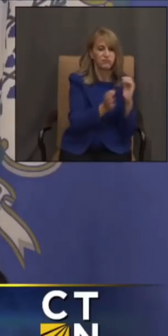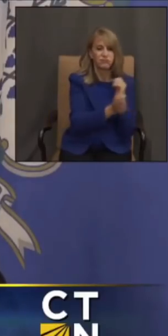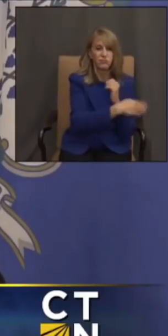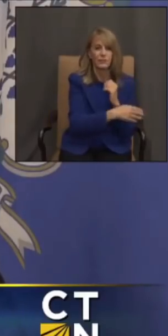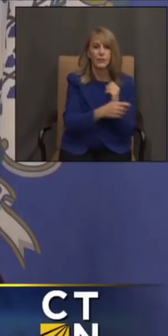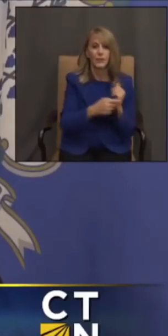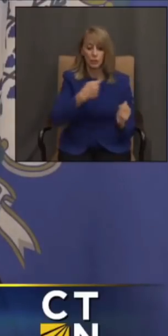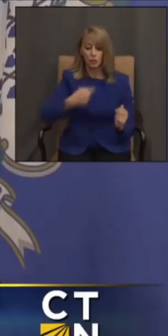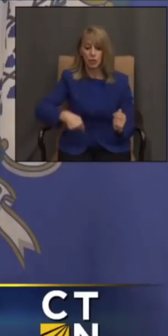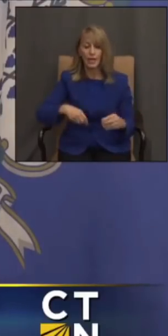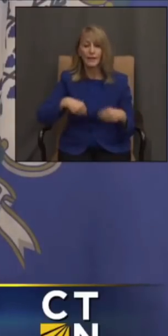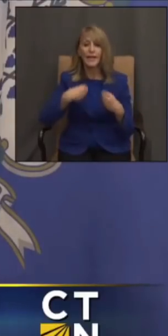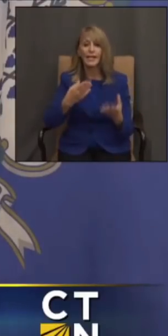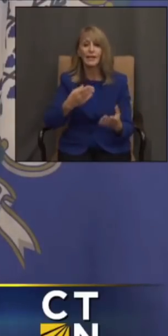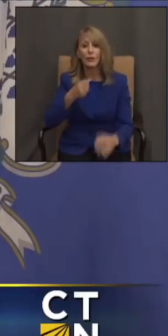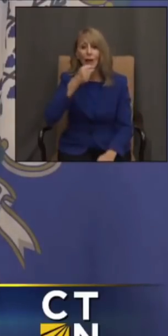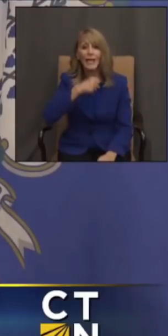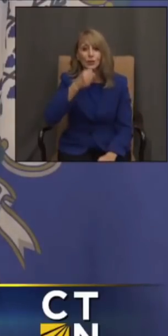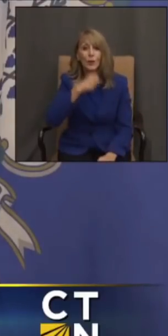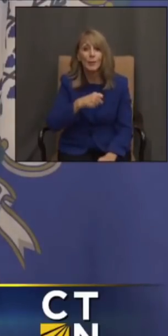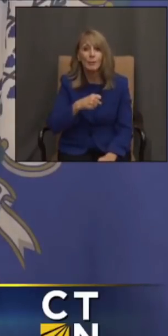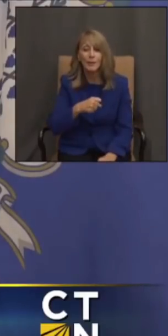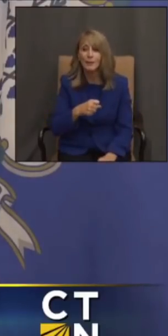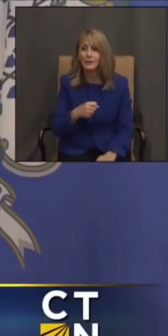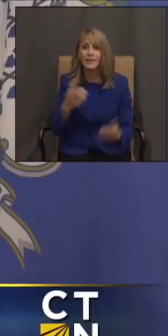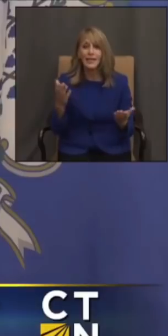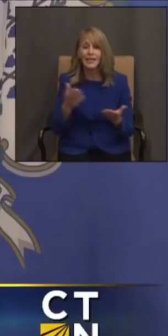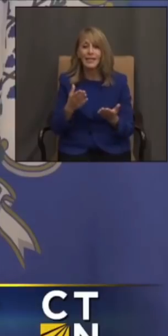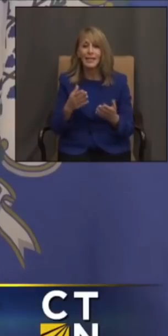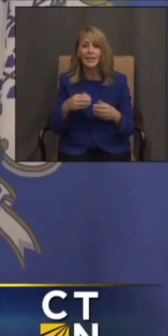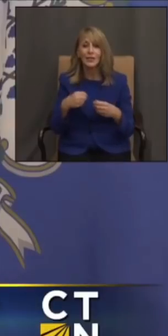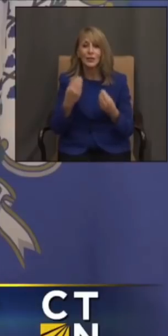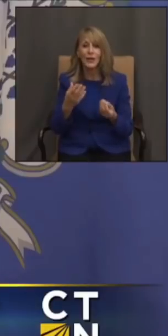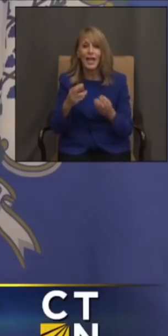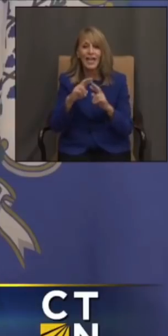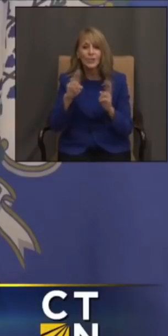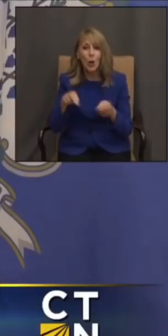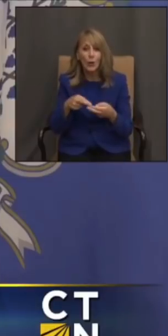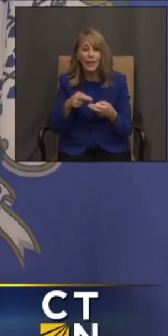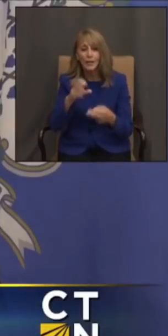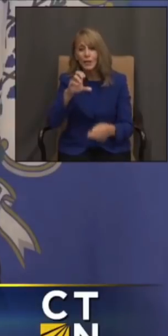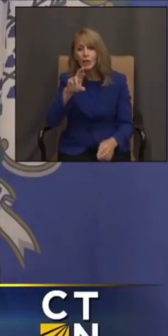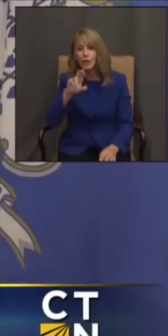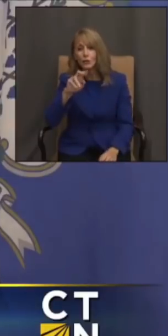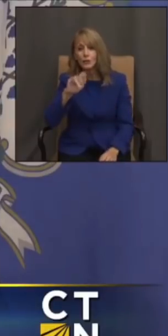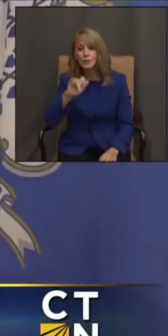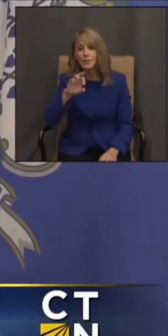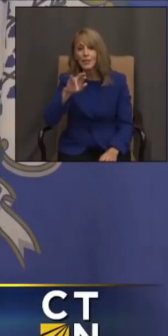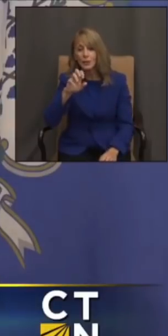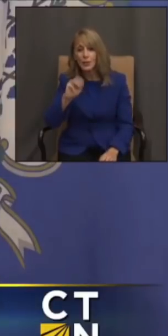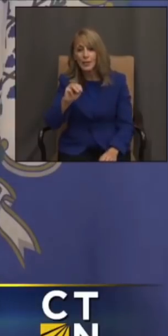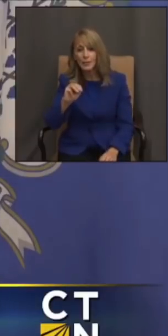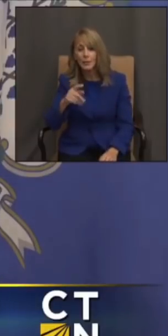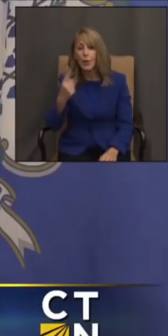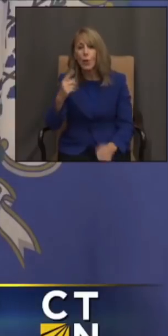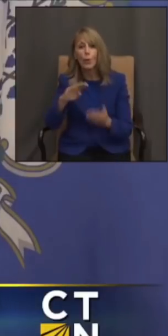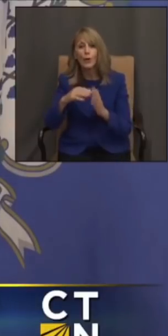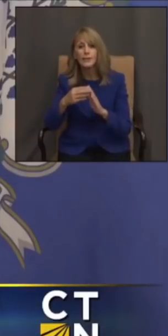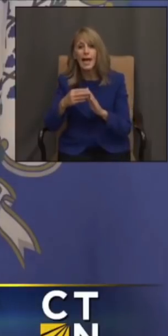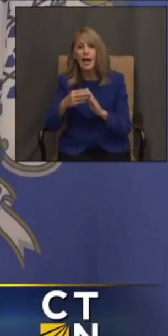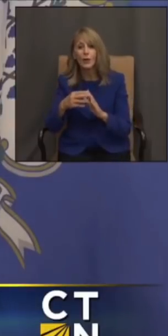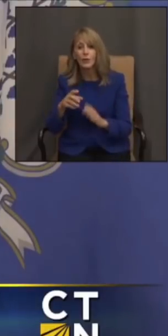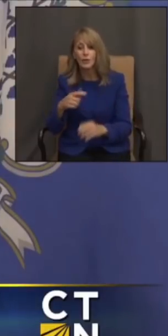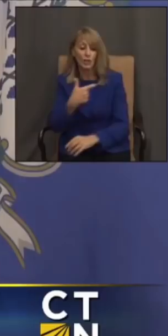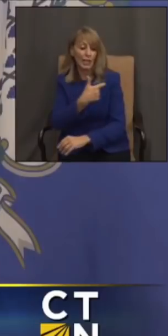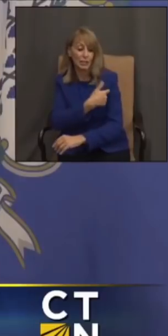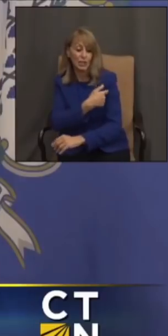China, they give you an ice cream cone. Here you get a Krispy Kreme donut. A shot for a shot was in one town where they